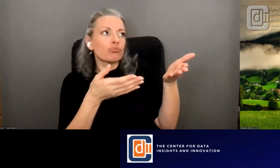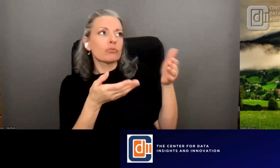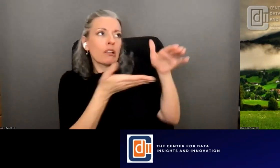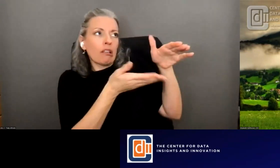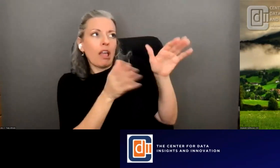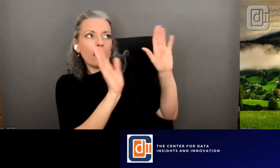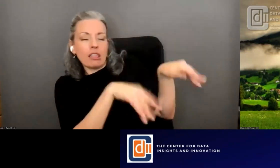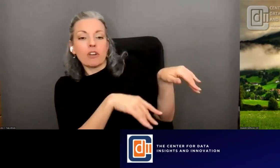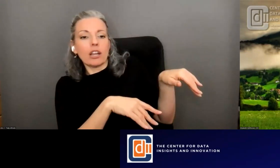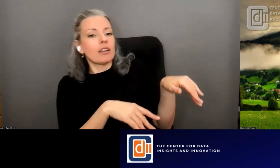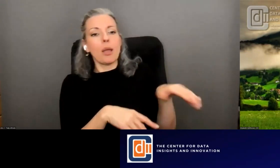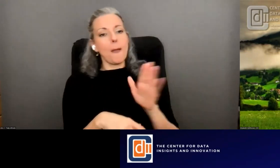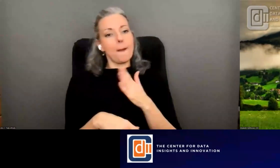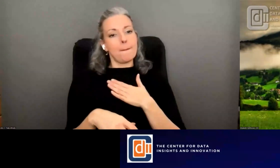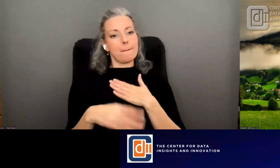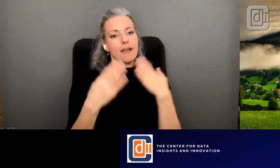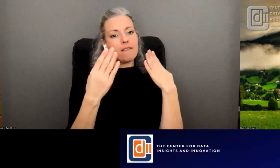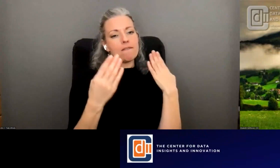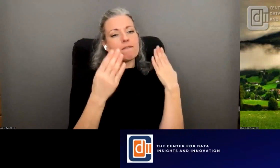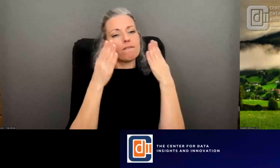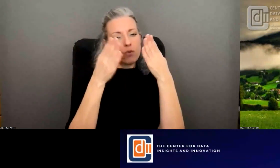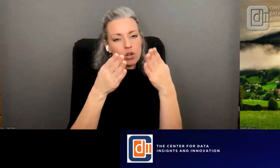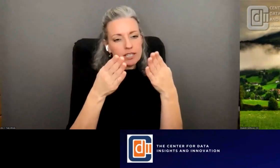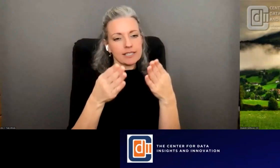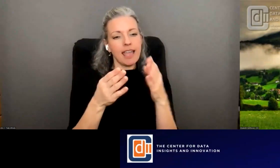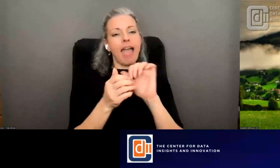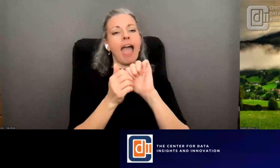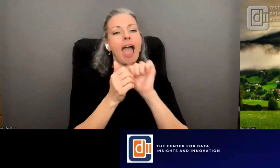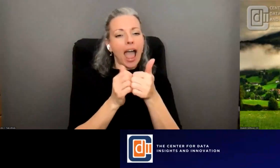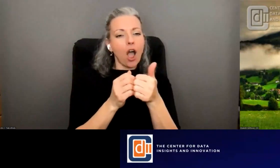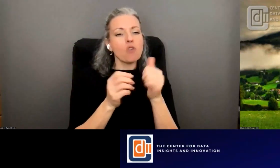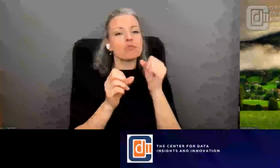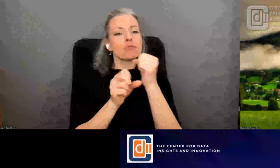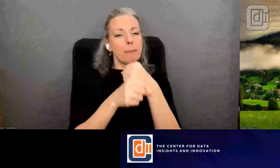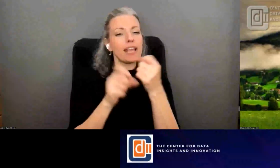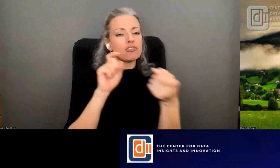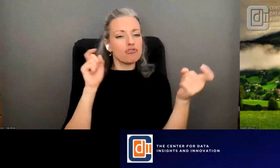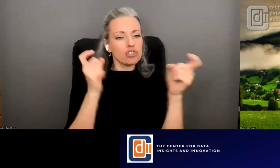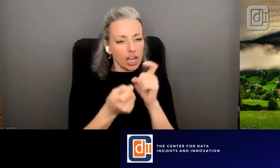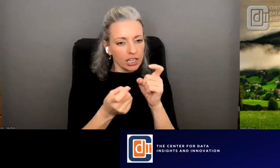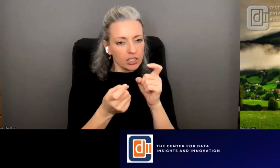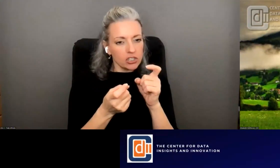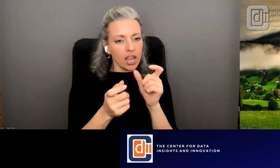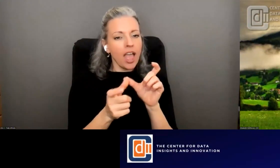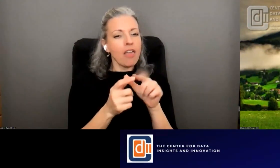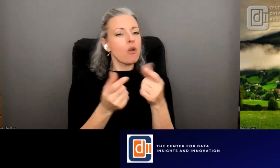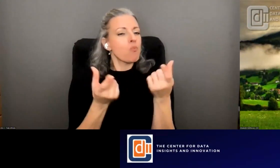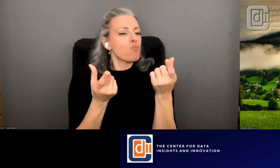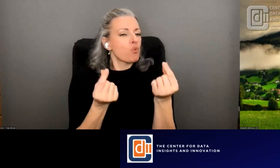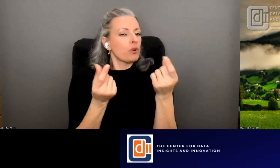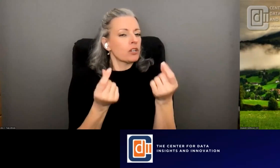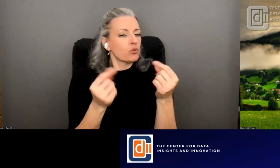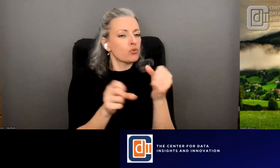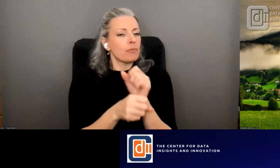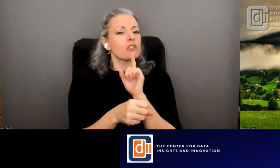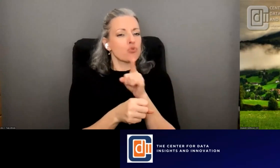focus is how do we get to the most critical insights that are really going to create change? And along the way, what do we need to do to make sure that